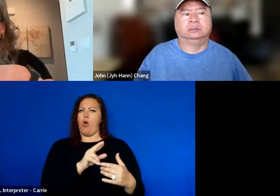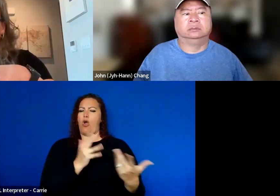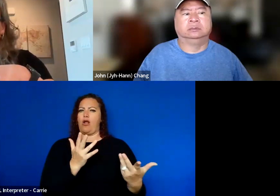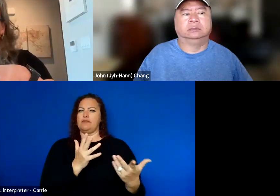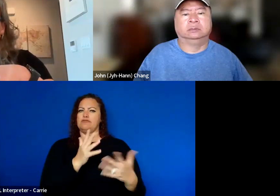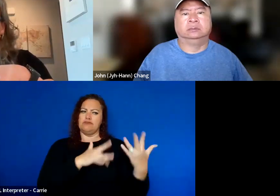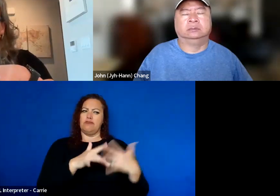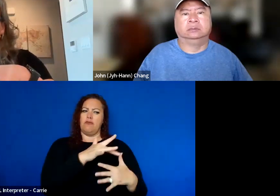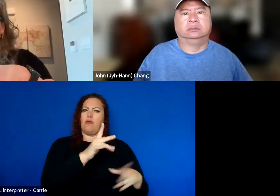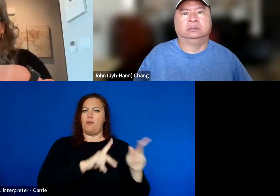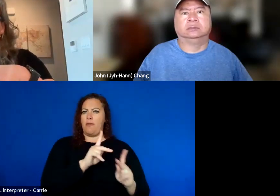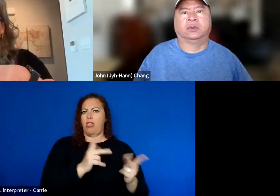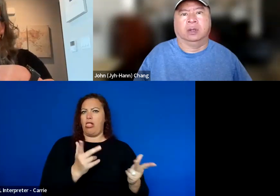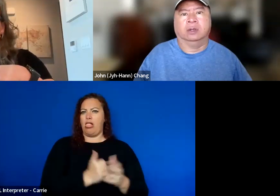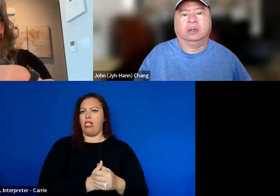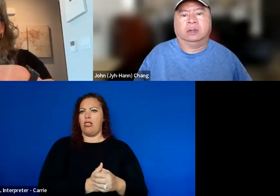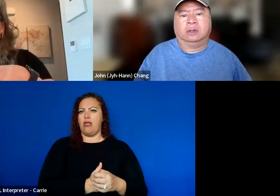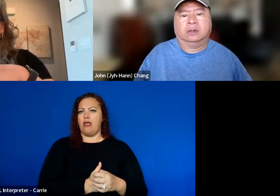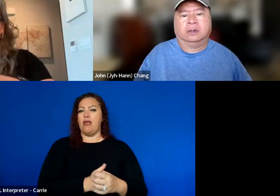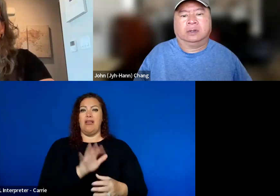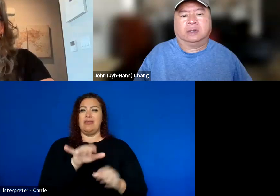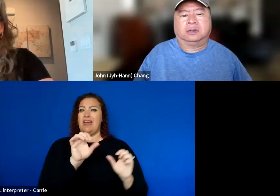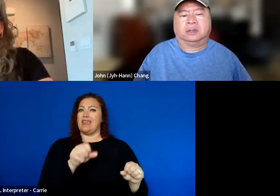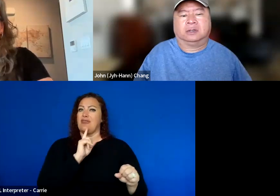around other people. And that can go a